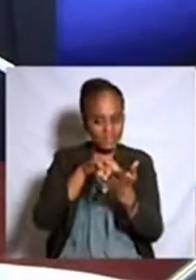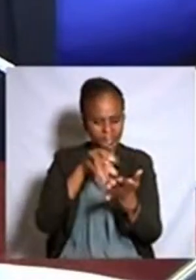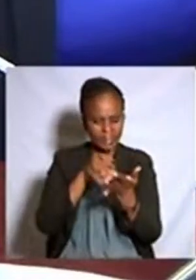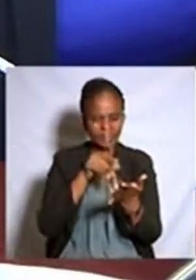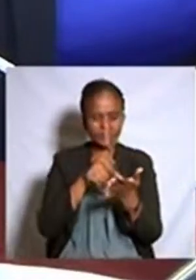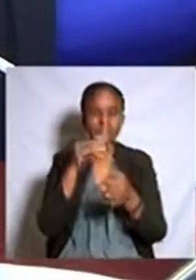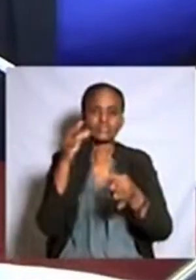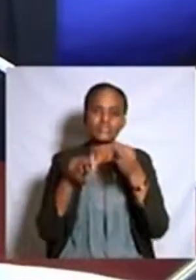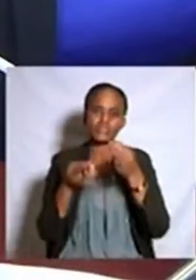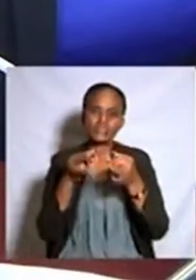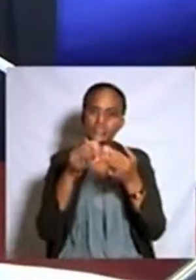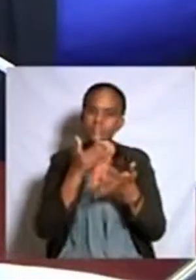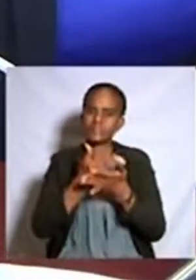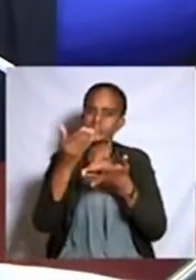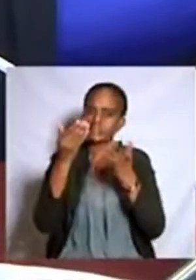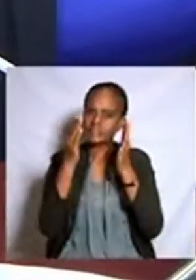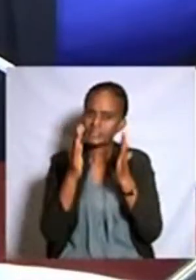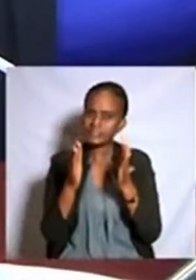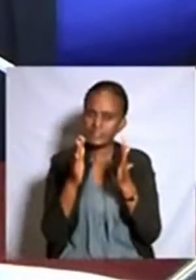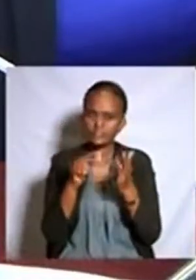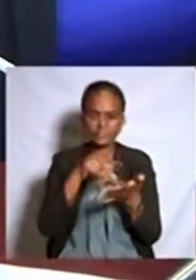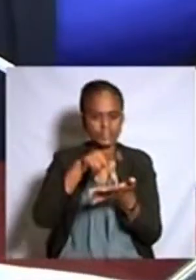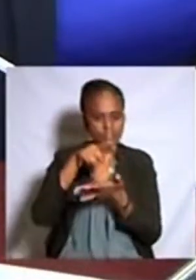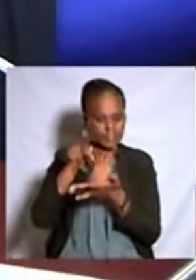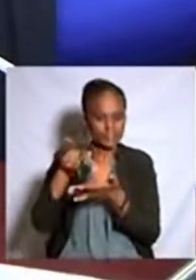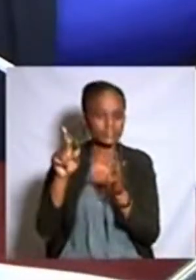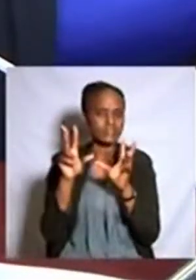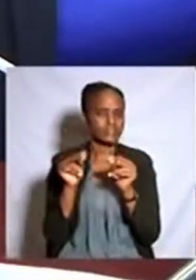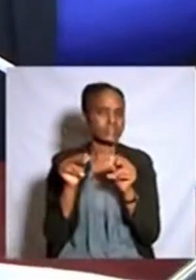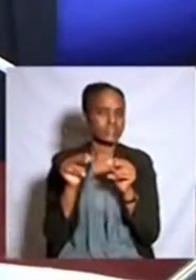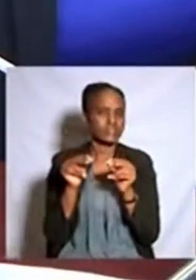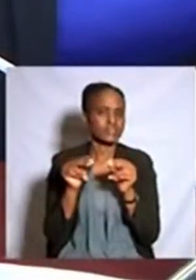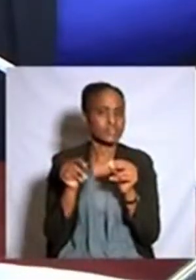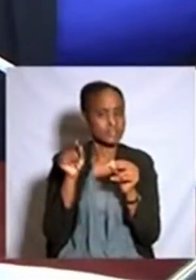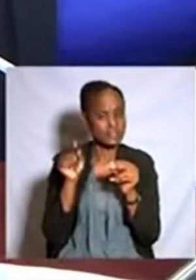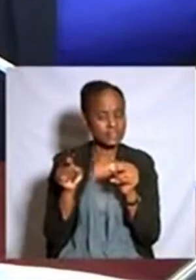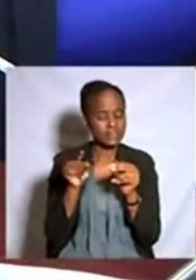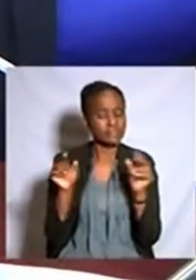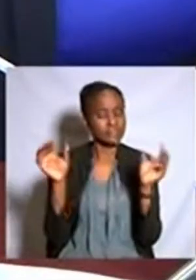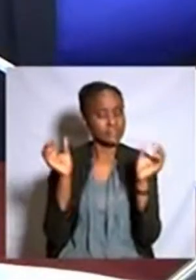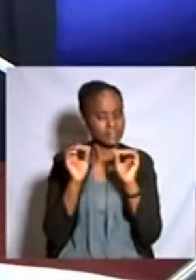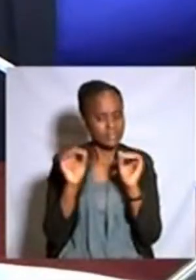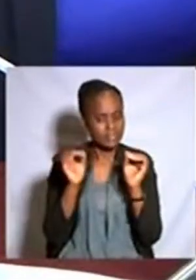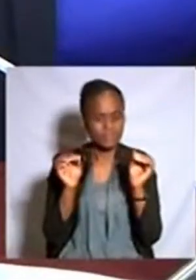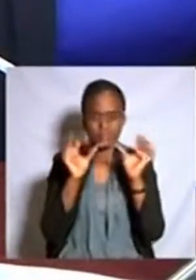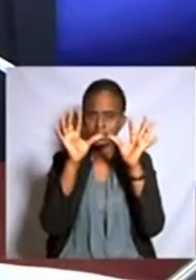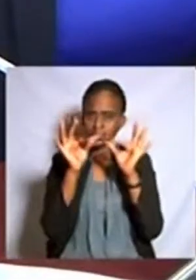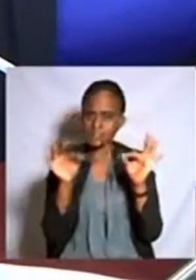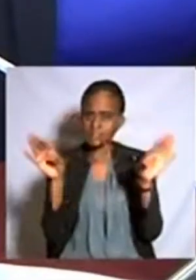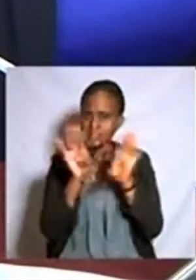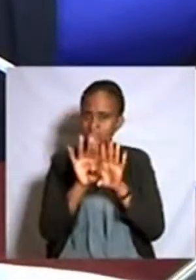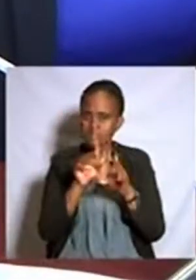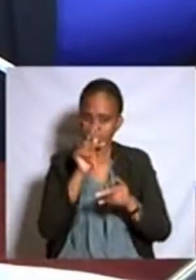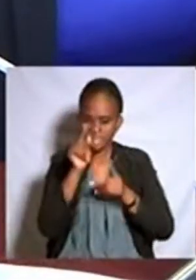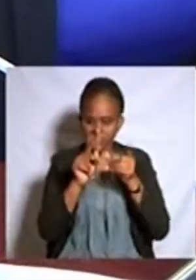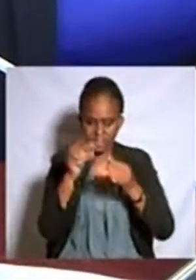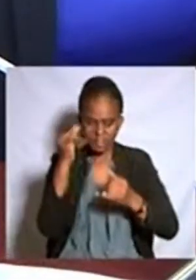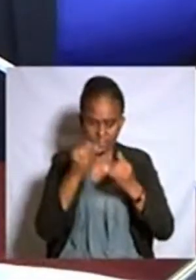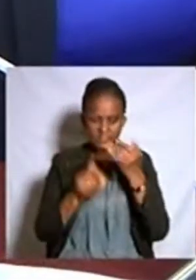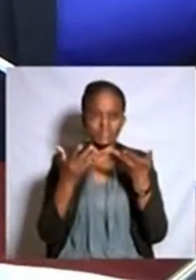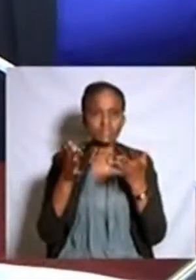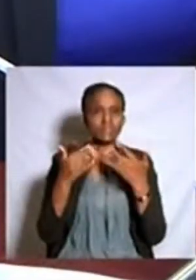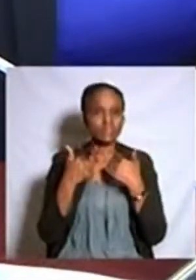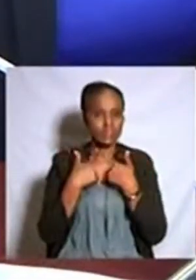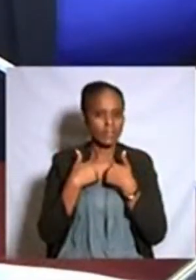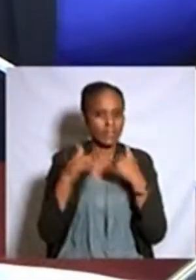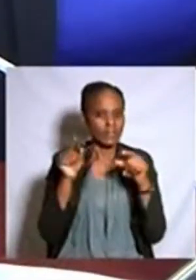has granted customer consent payment. 9 accounts where the foreclosure process has been completed